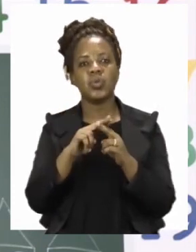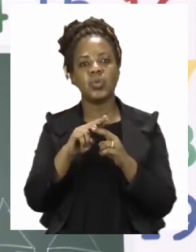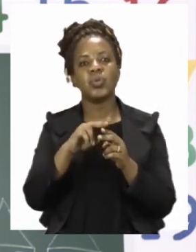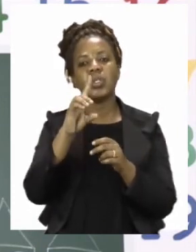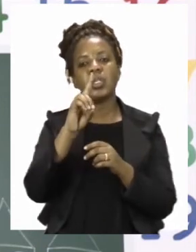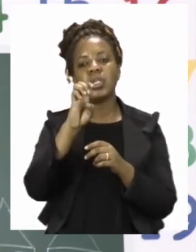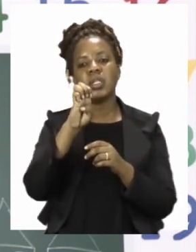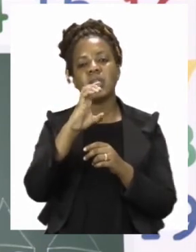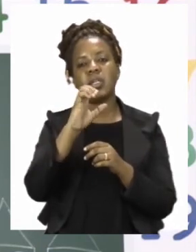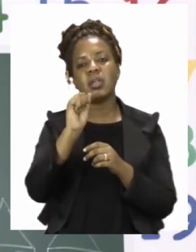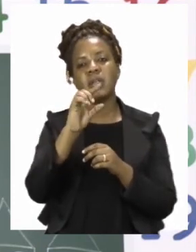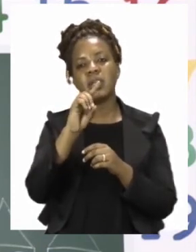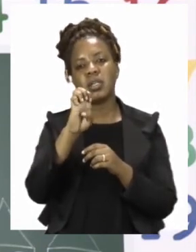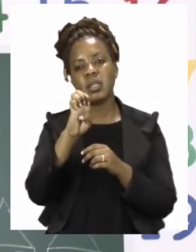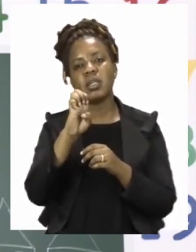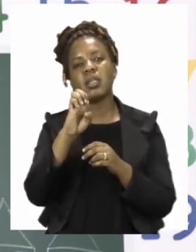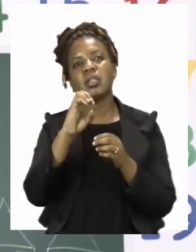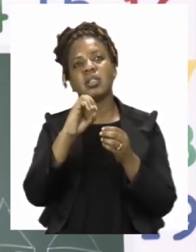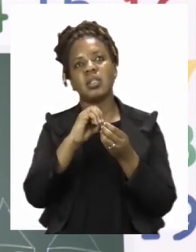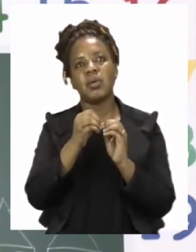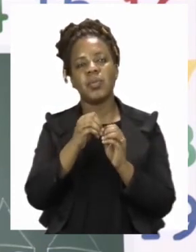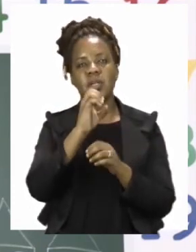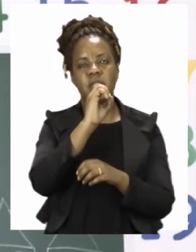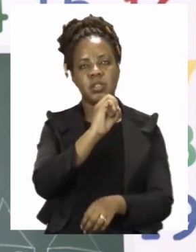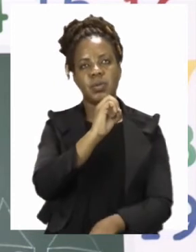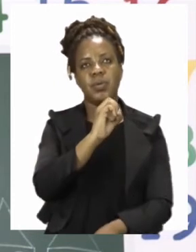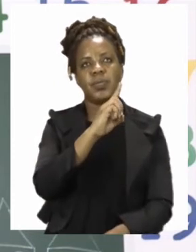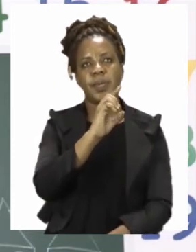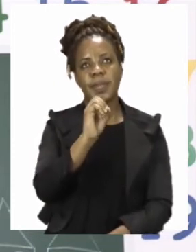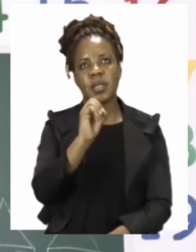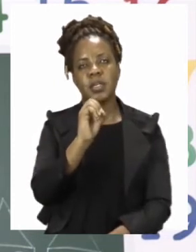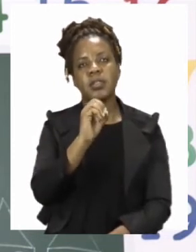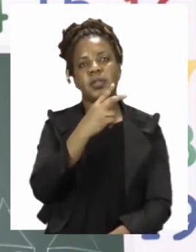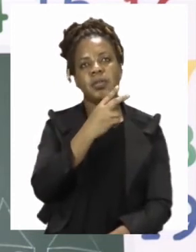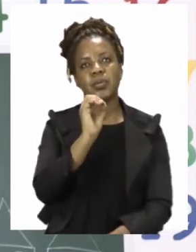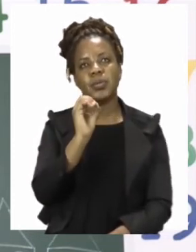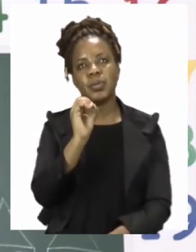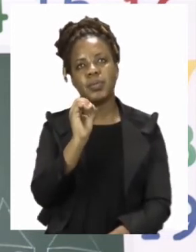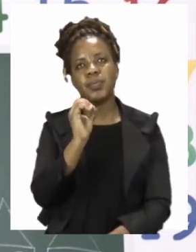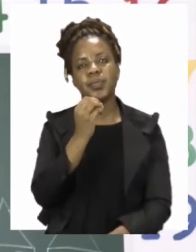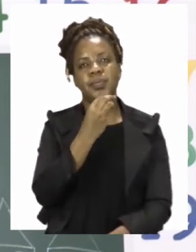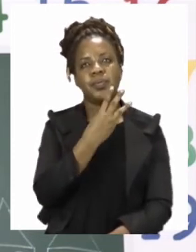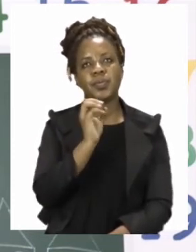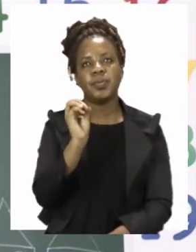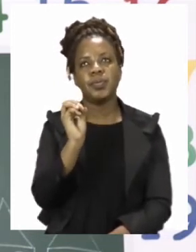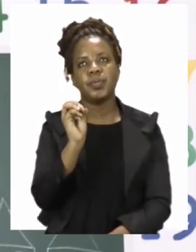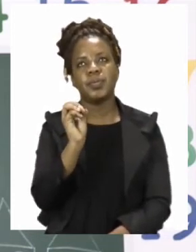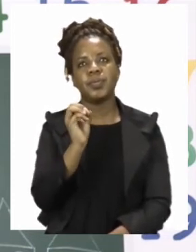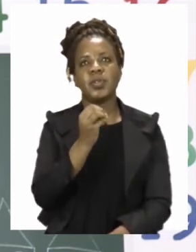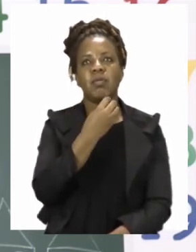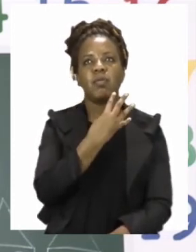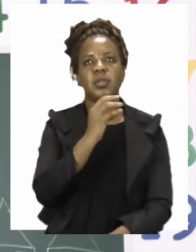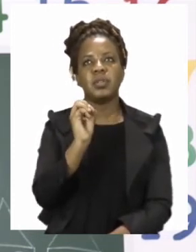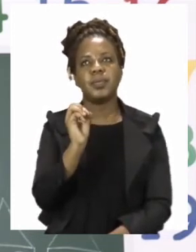the nearest 10 is very, very fun, but we just need to remember some rules. So, I'm